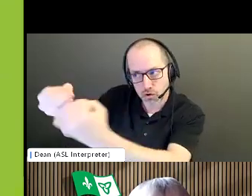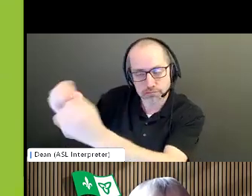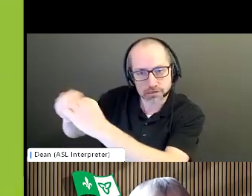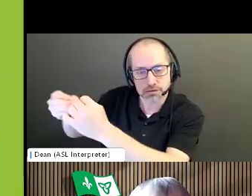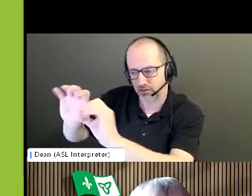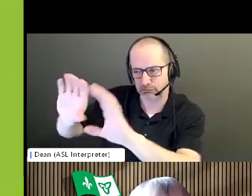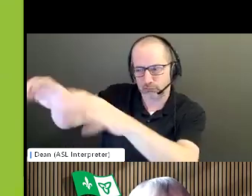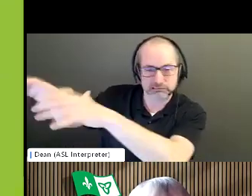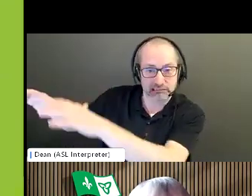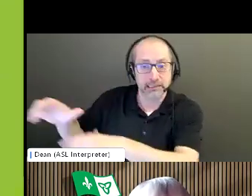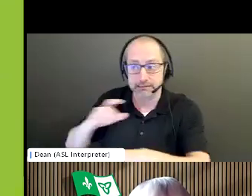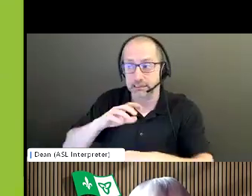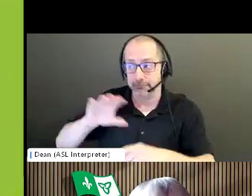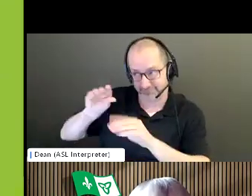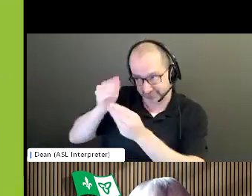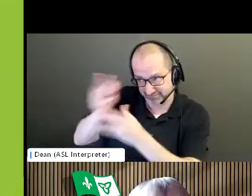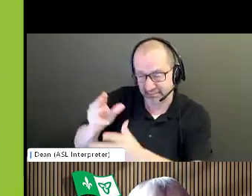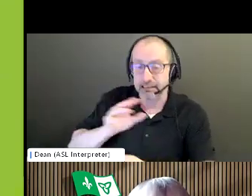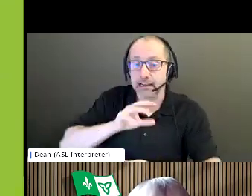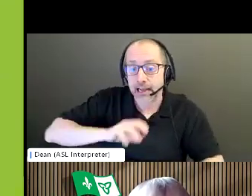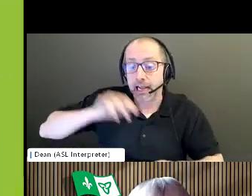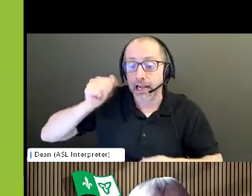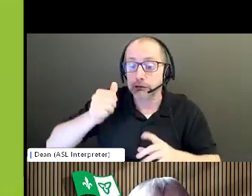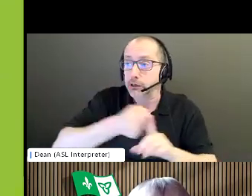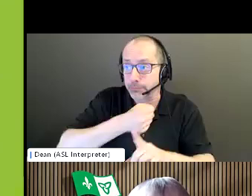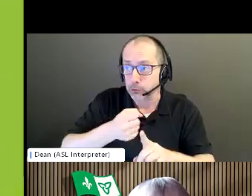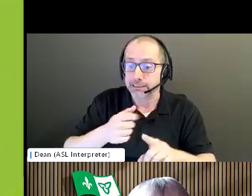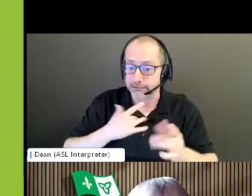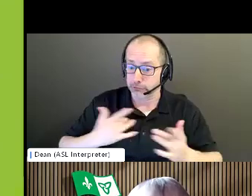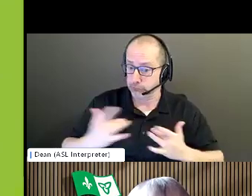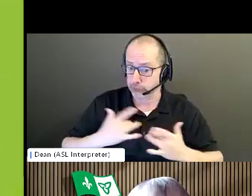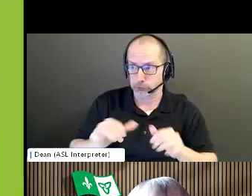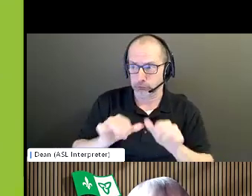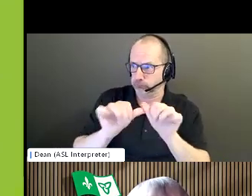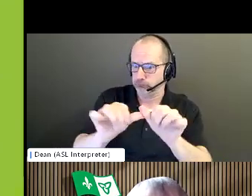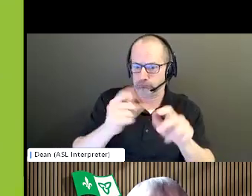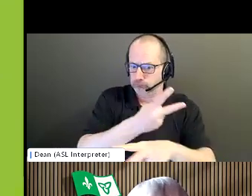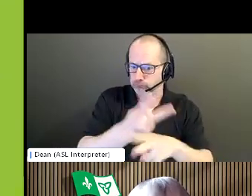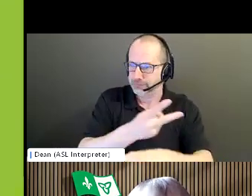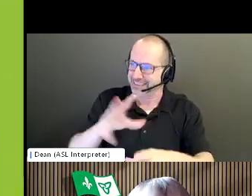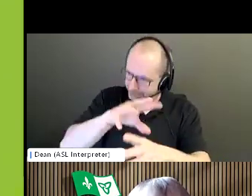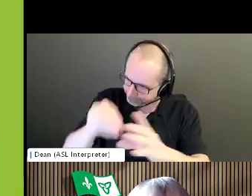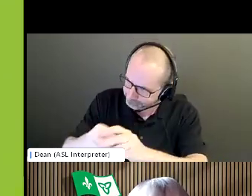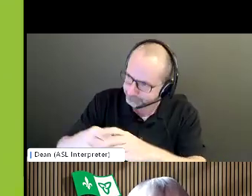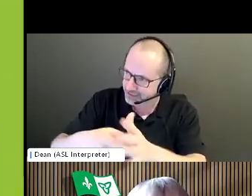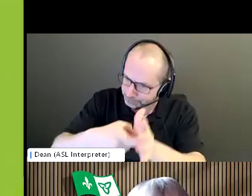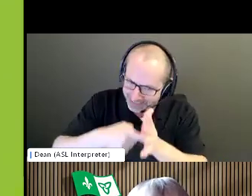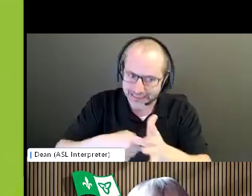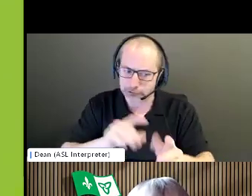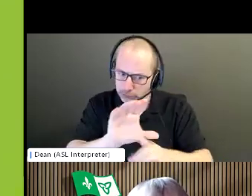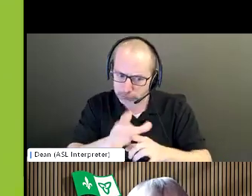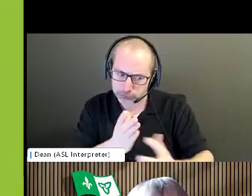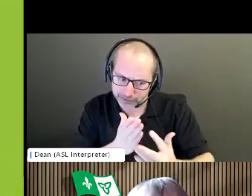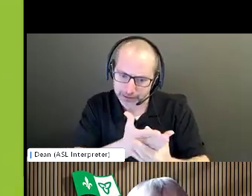growing concern that demands urgent, culturally and linguistically appropriate interventions in French.